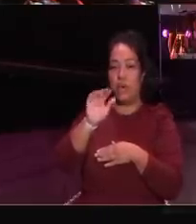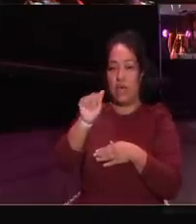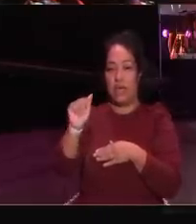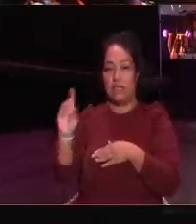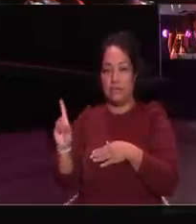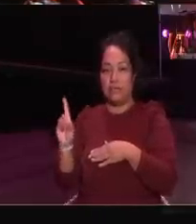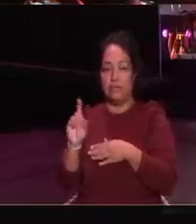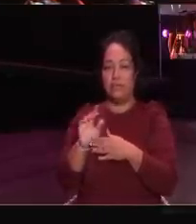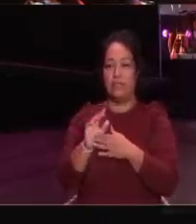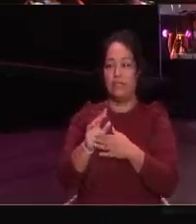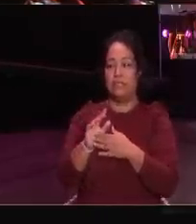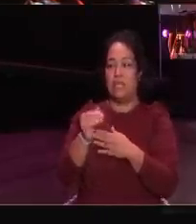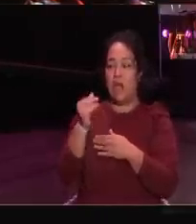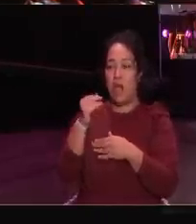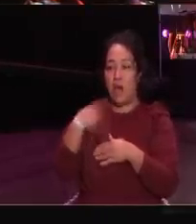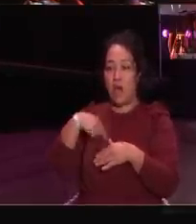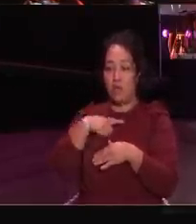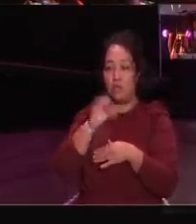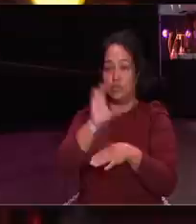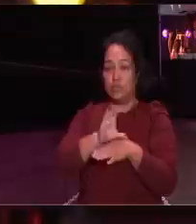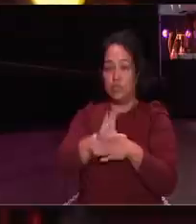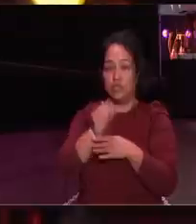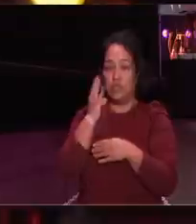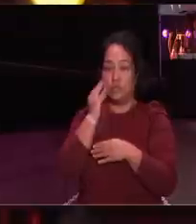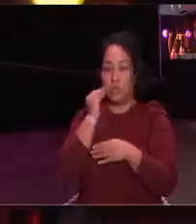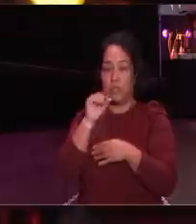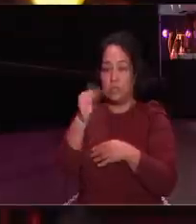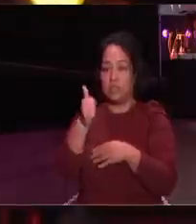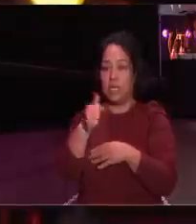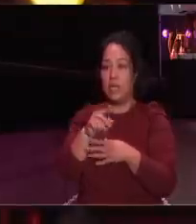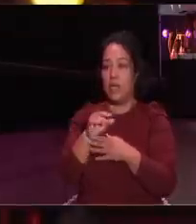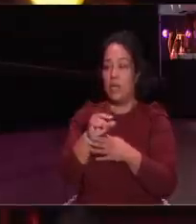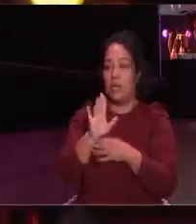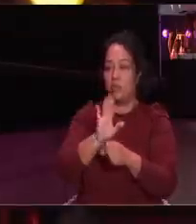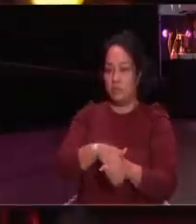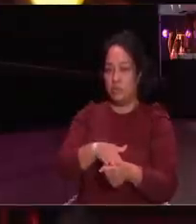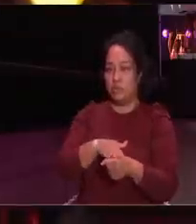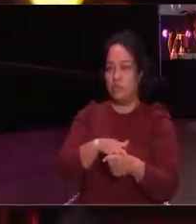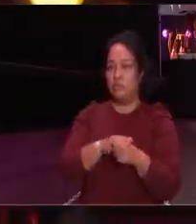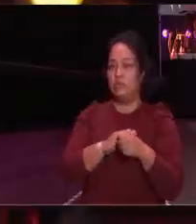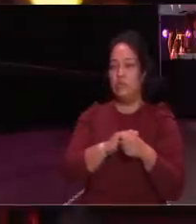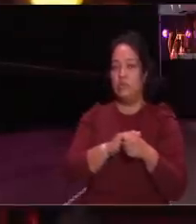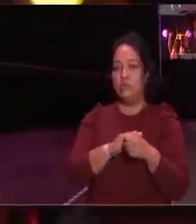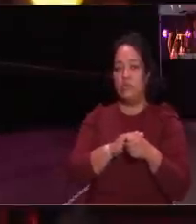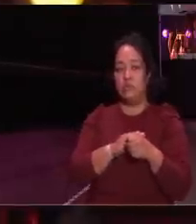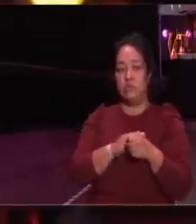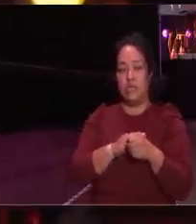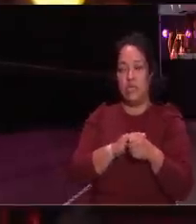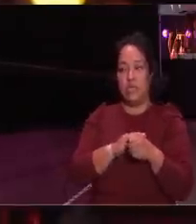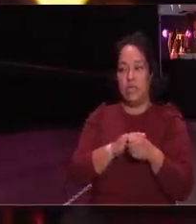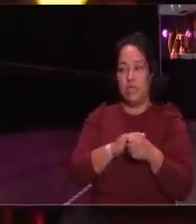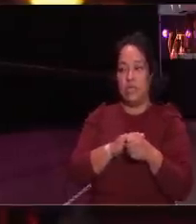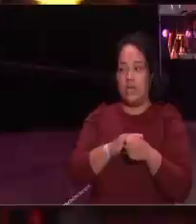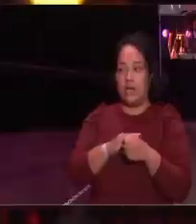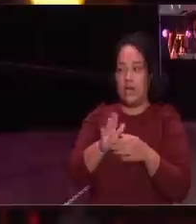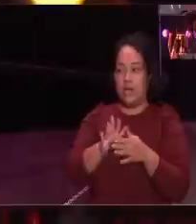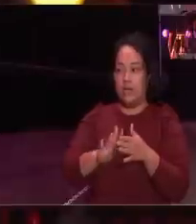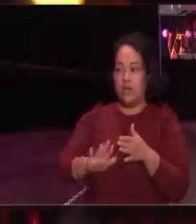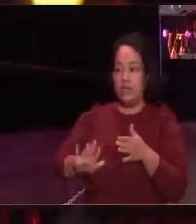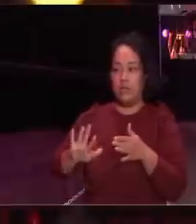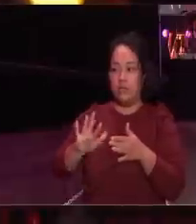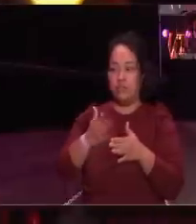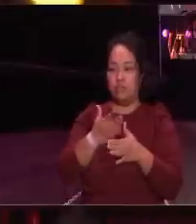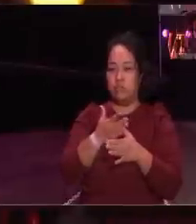10 persecuciones. Experienced 10 persecutions. En un periodo de aproximadamente 3 siglos. In a period of